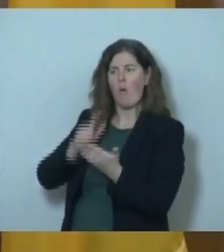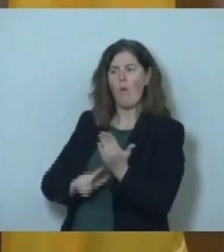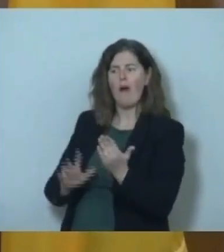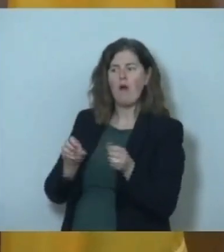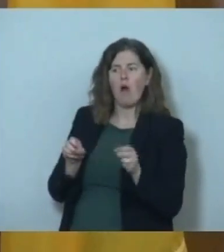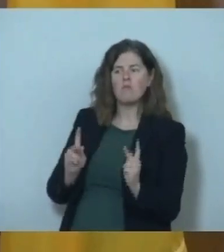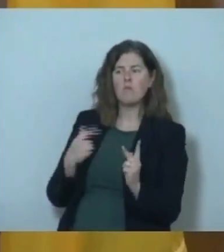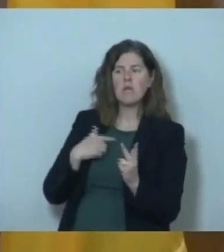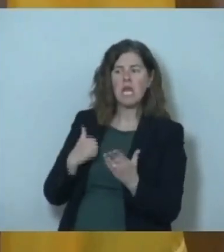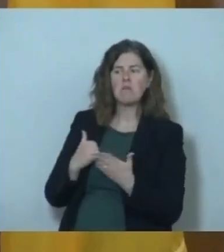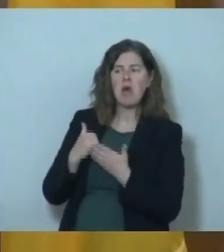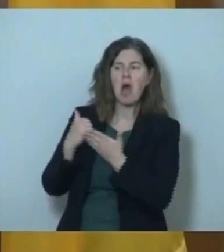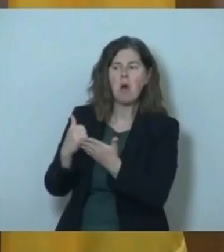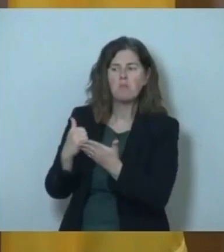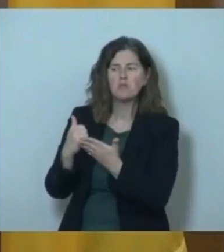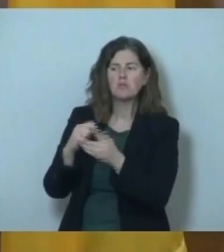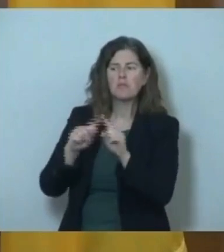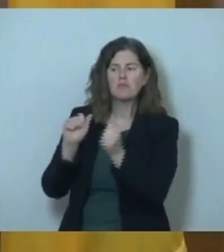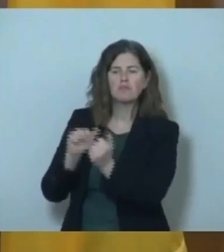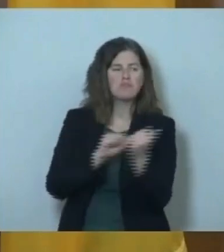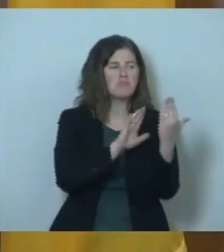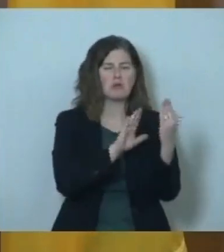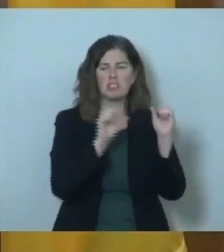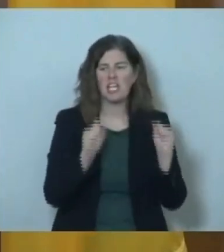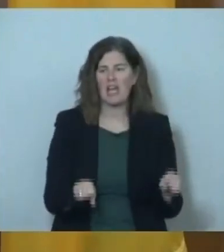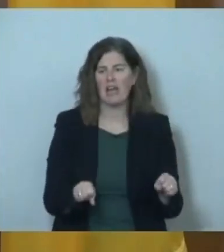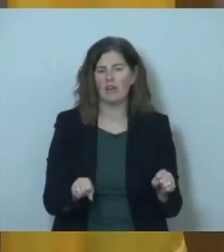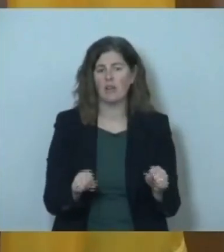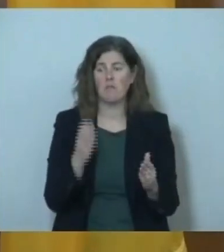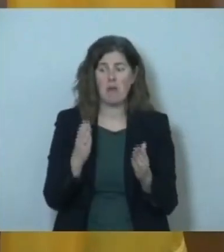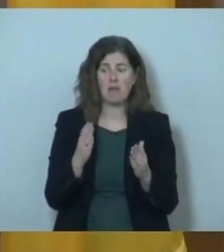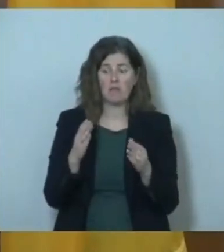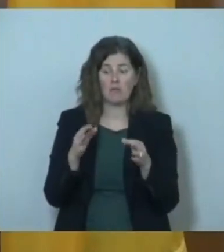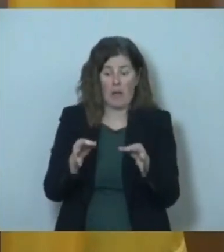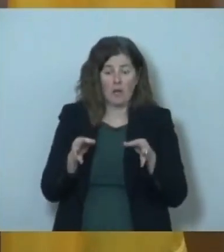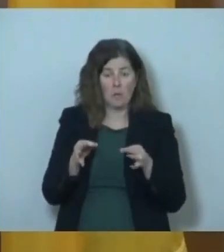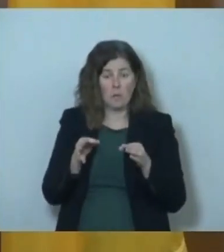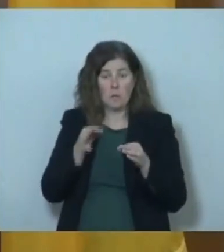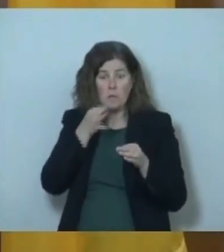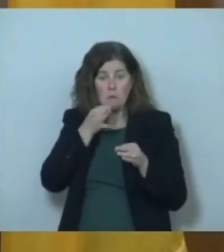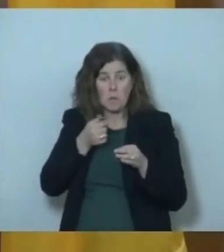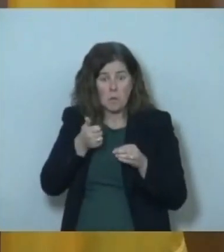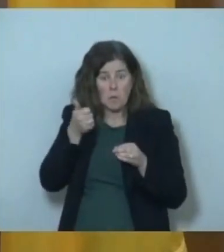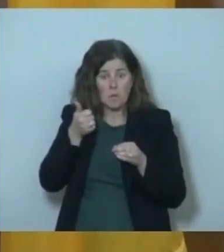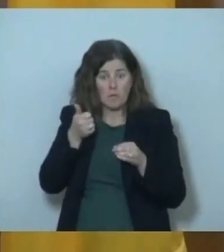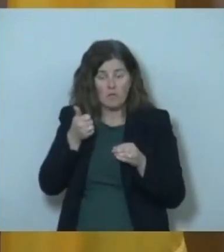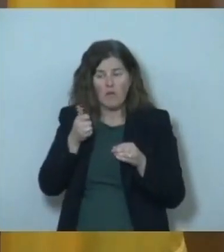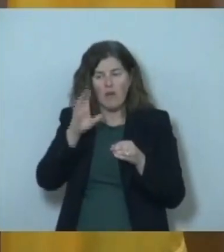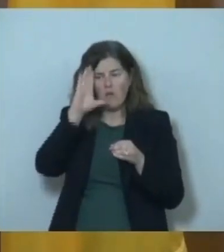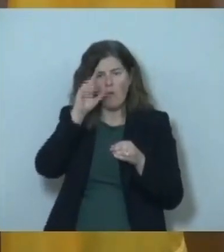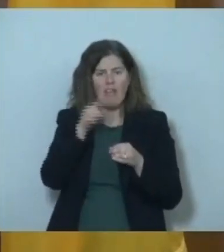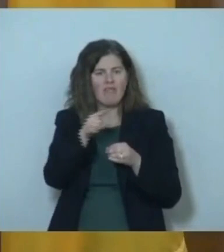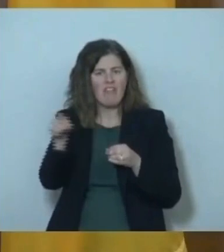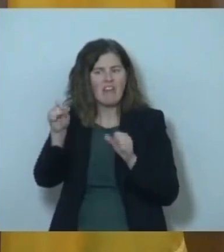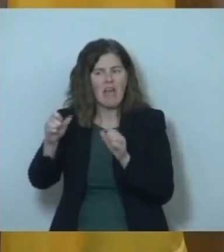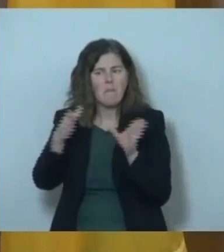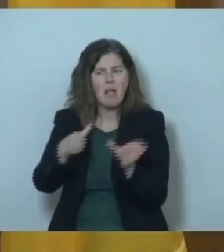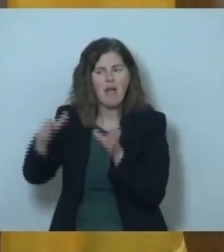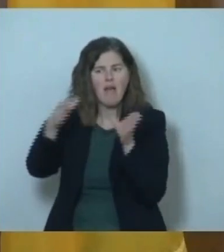we have to do things differently and maybe even sooner, and that they also know that they can plan and